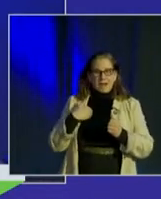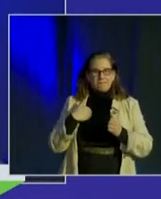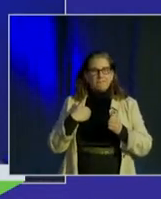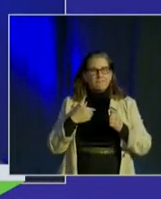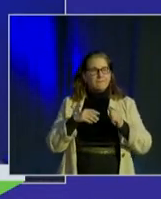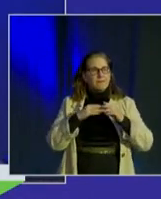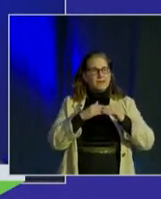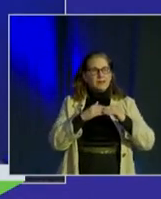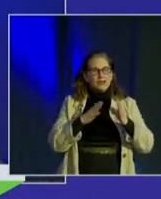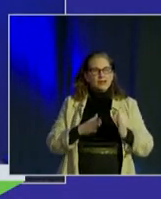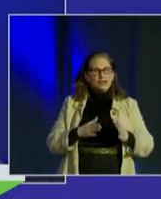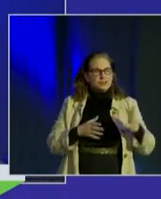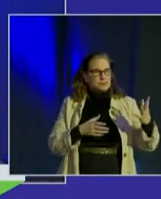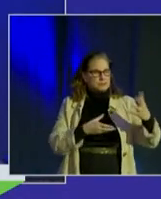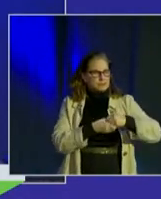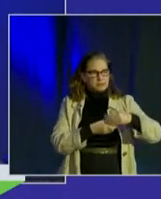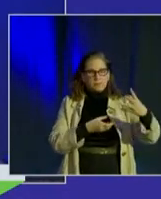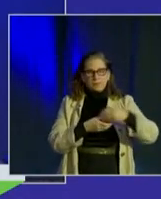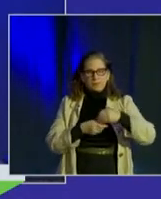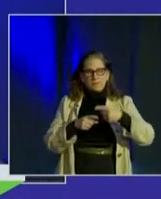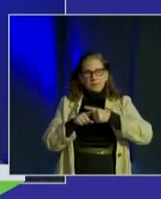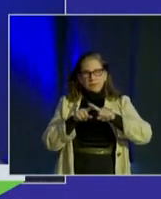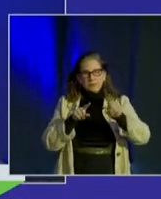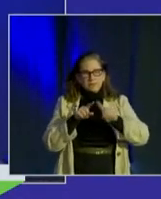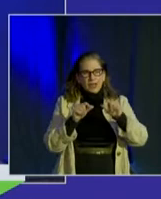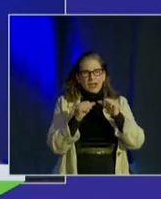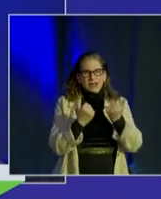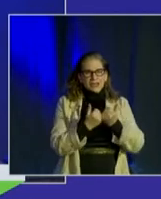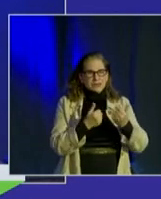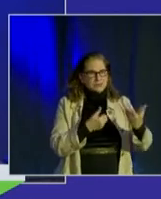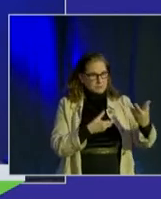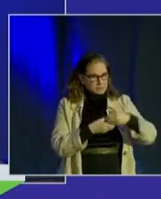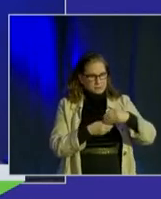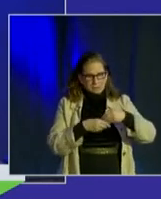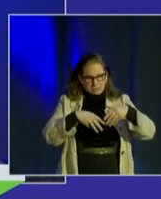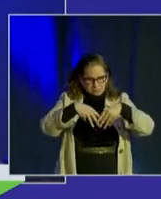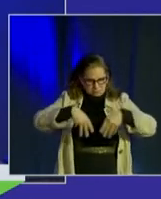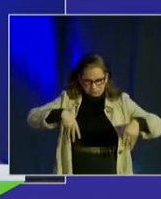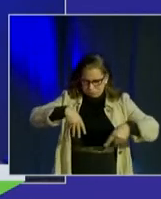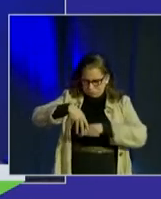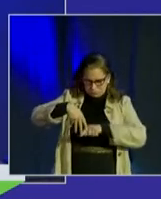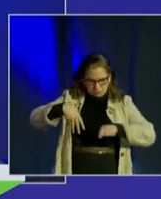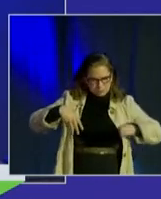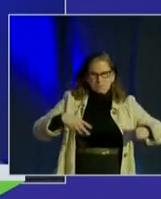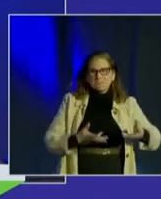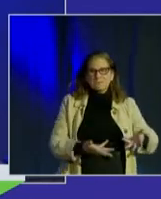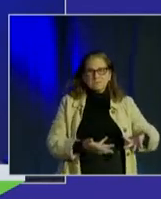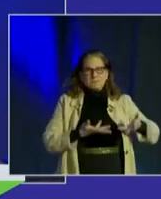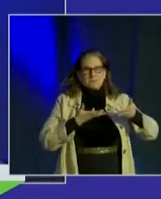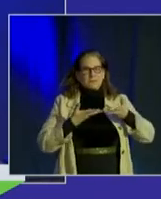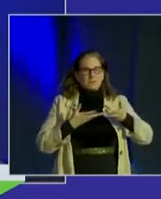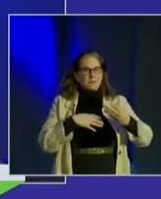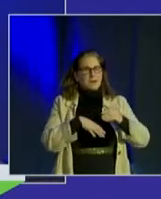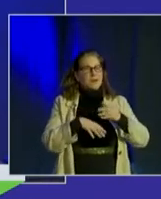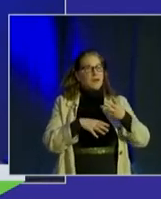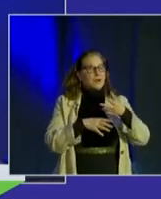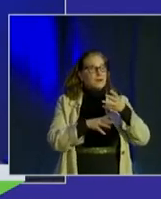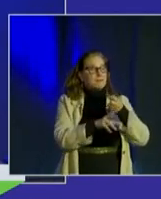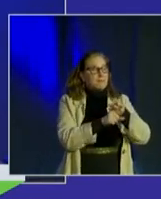agencies about how our district is organized. They represent clusters that affect schools, economic